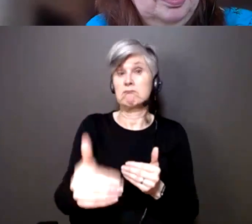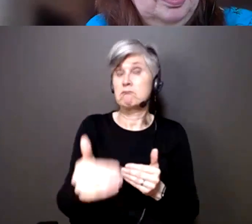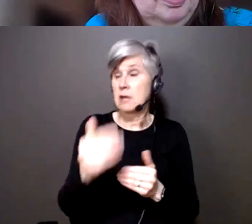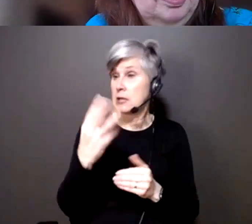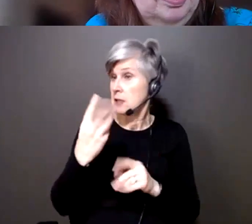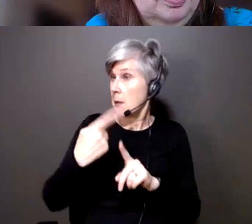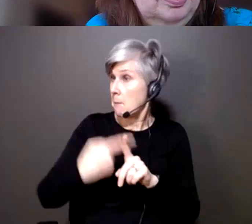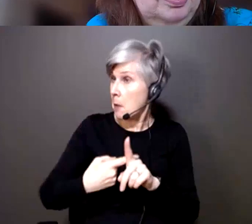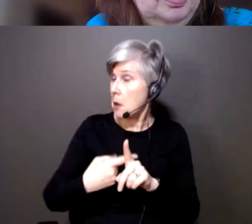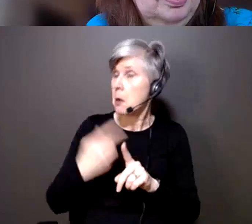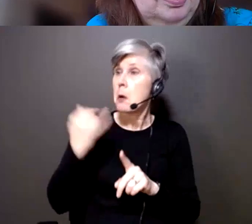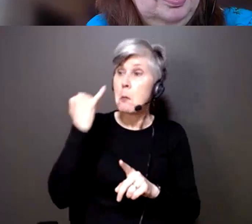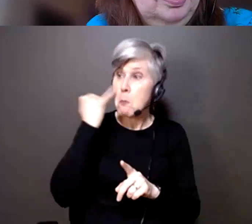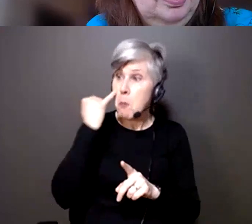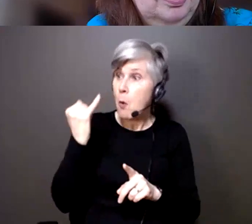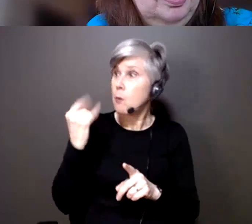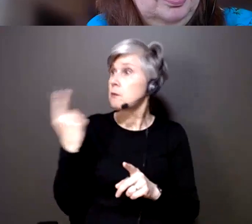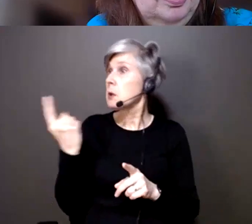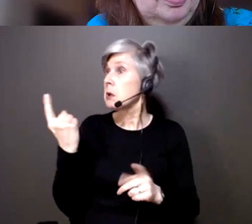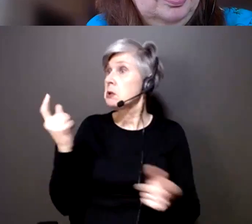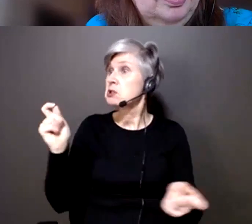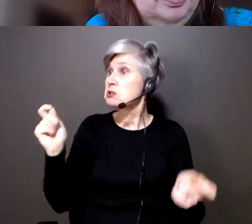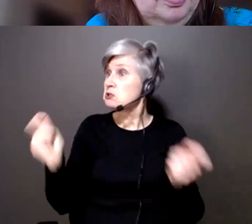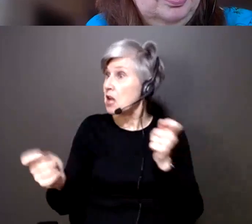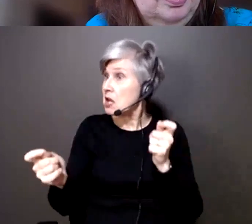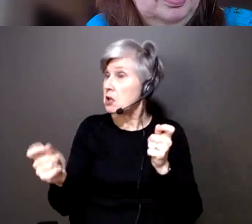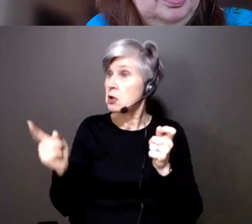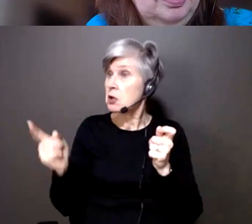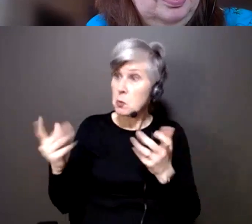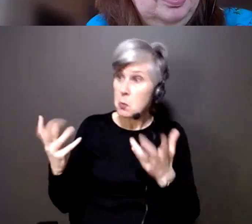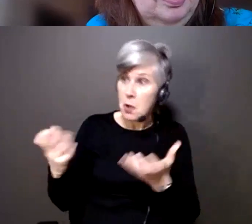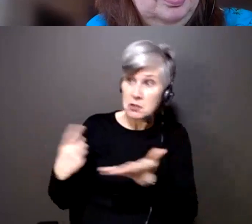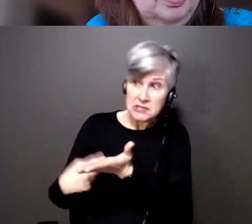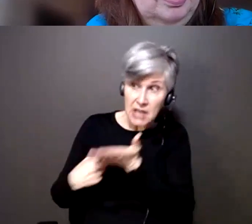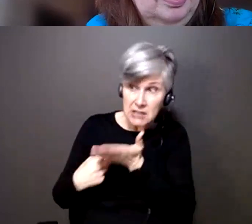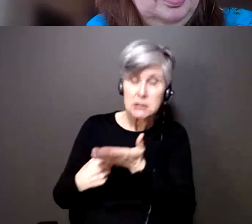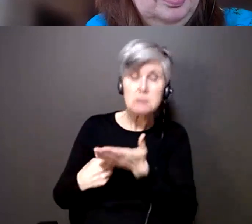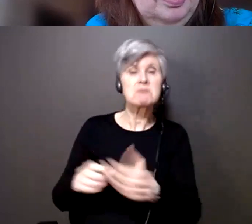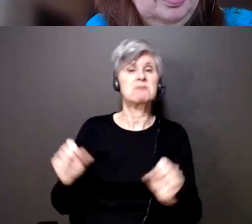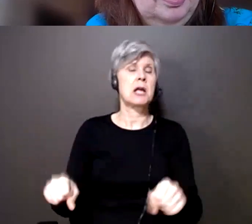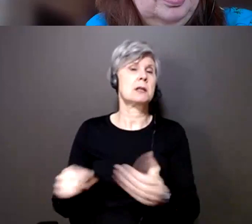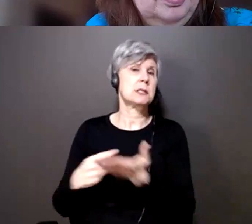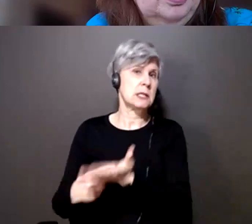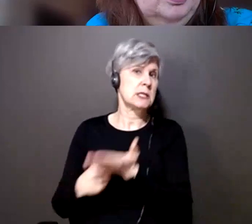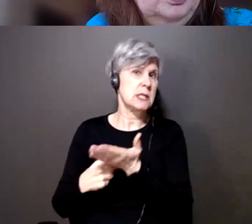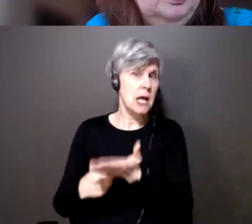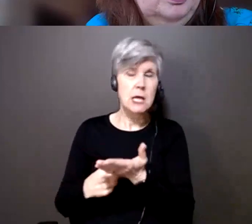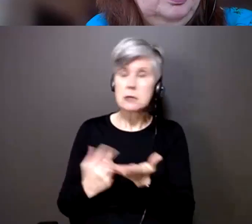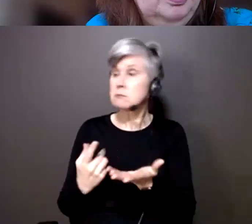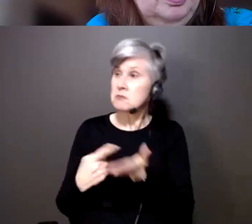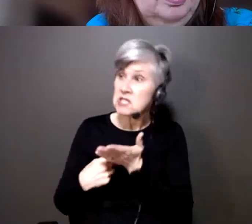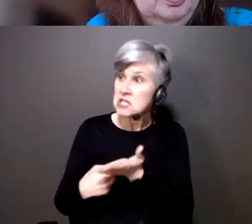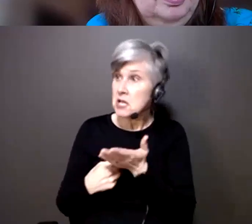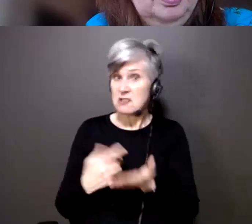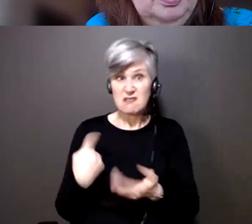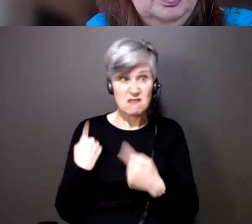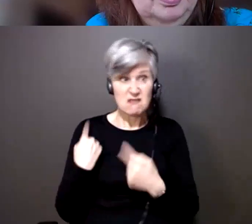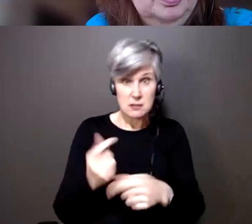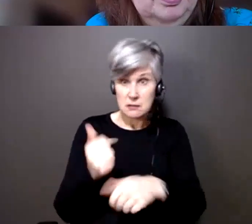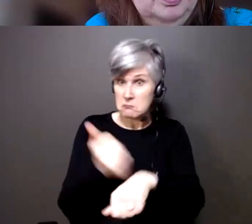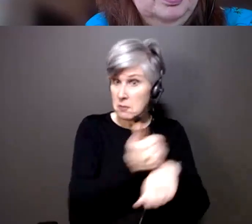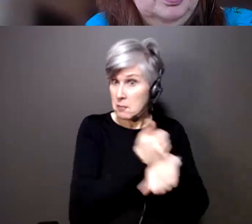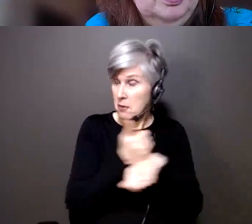can have another discussion to make sure that your solutions are still working. And together we can determine if there's anything that needs to be adjusted.